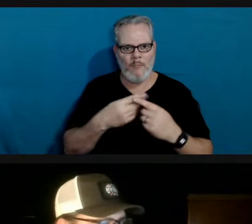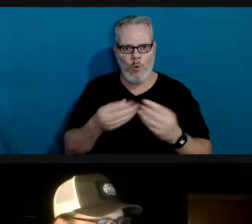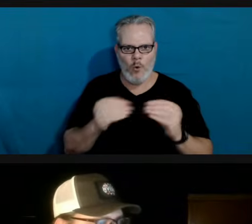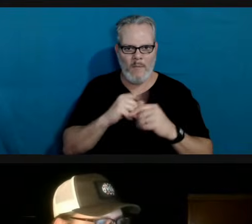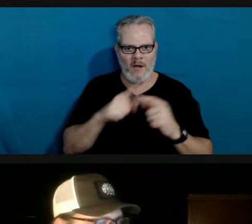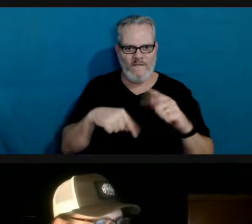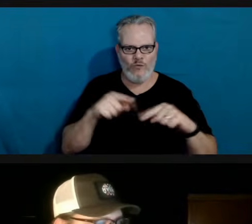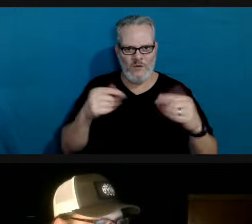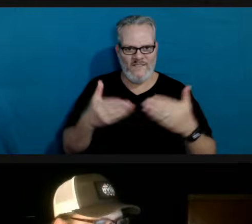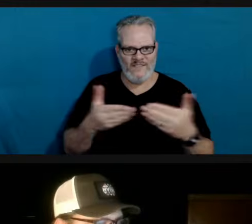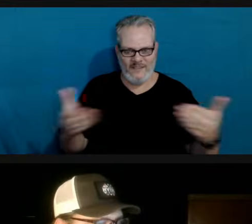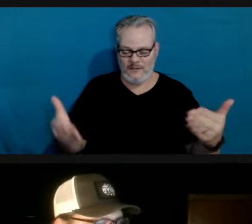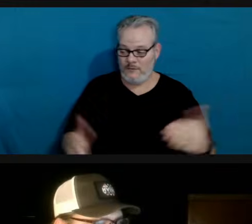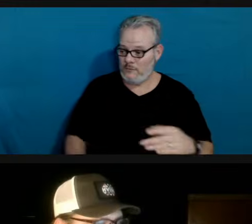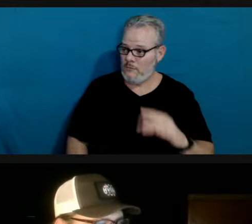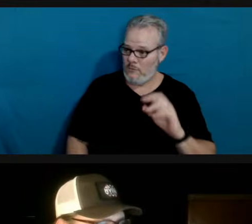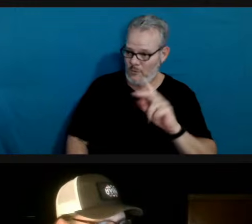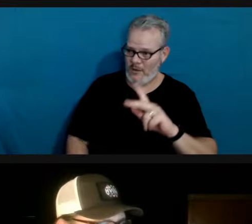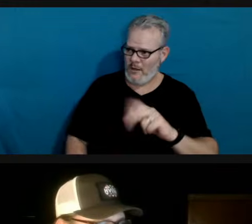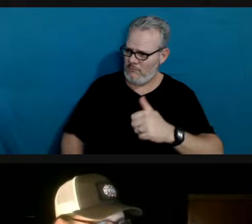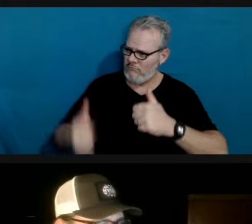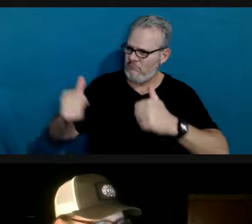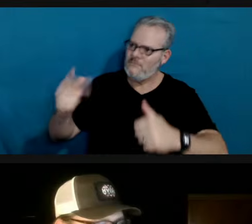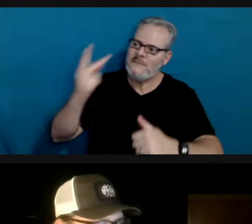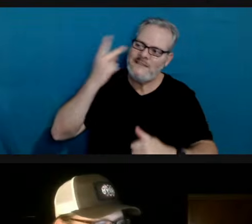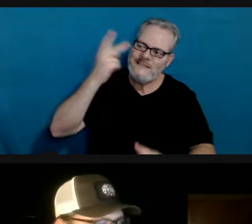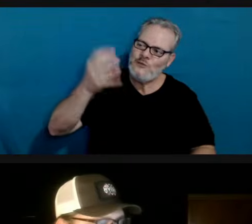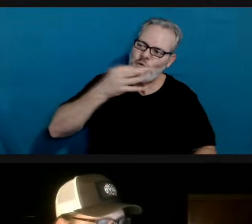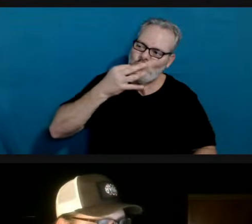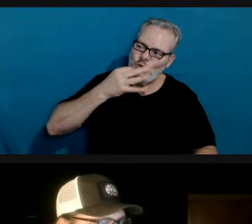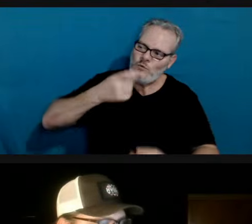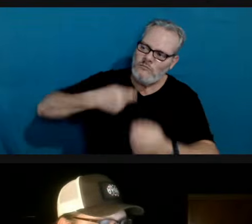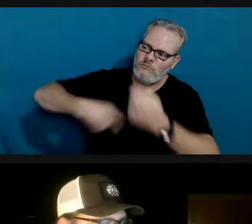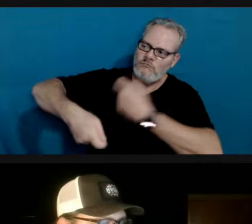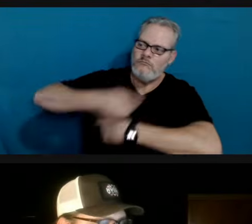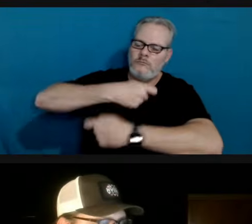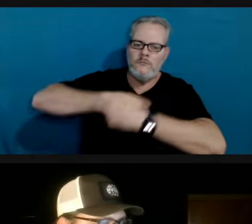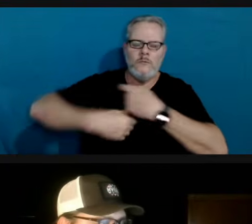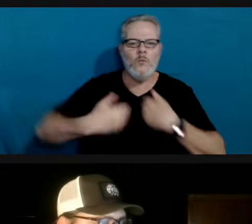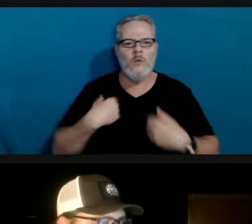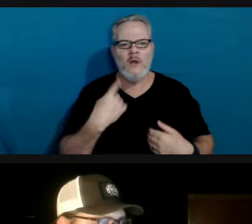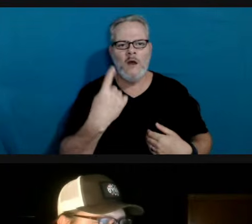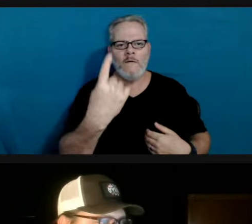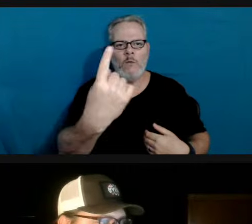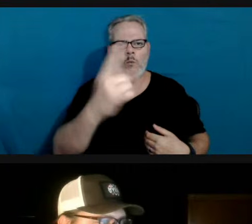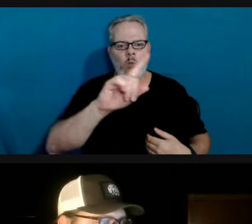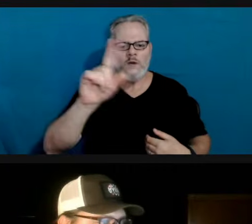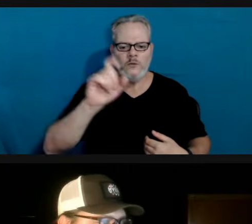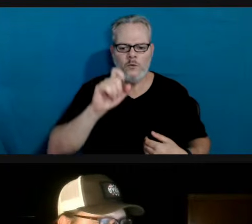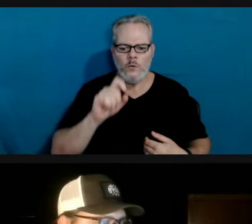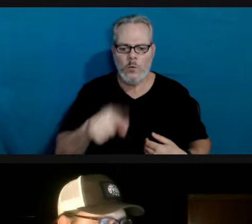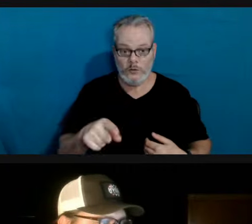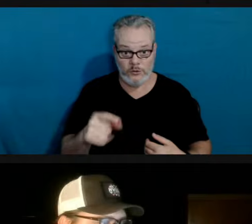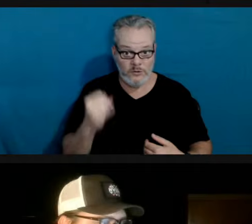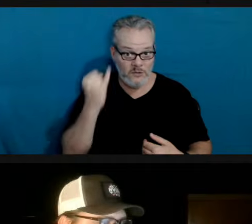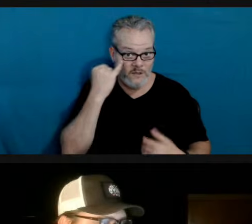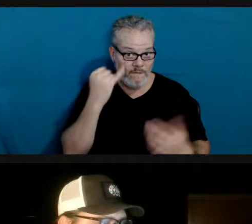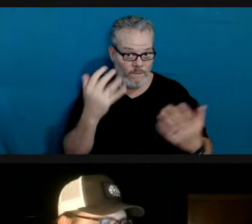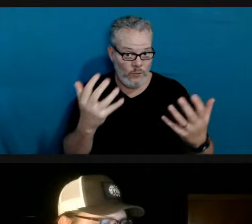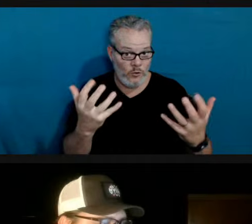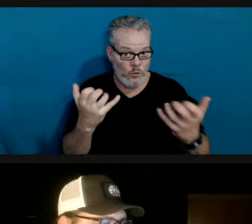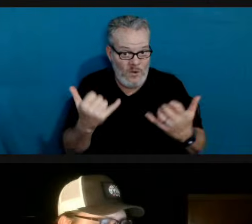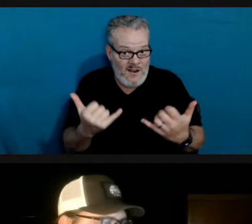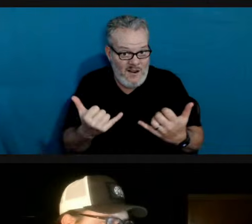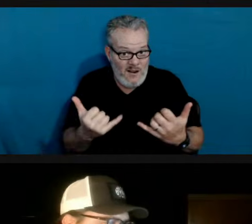Sounds good, and we'll see you in a minute there, Phil. We do have one question for you. If you want to do those before we